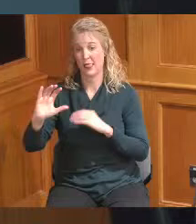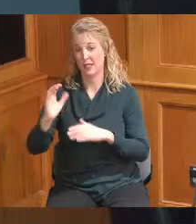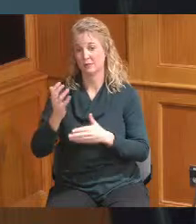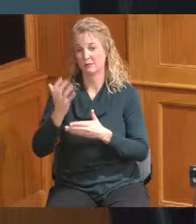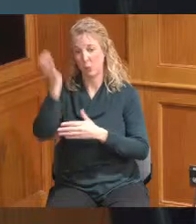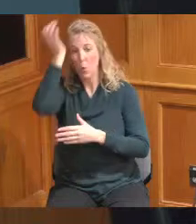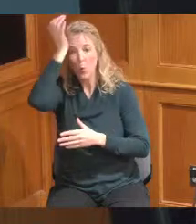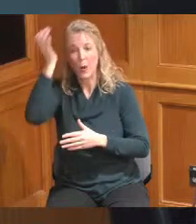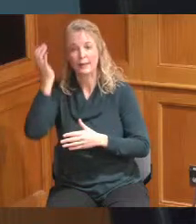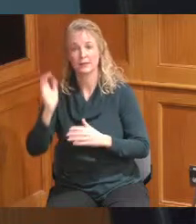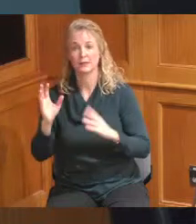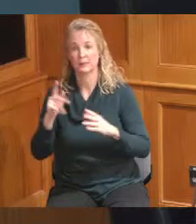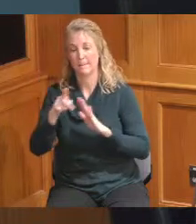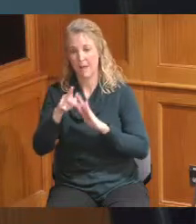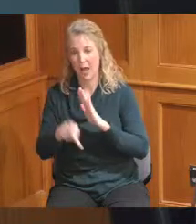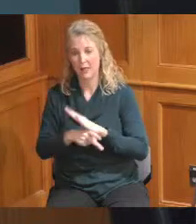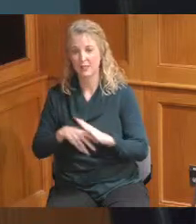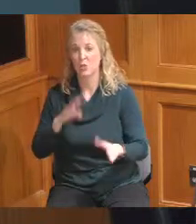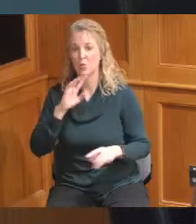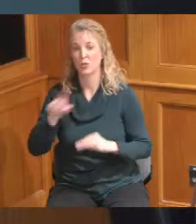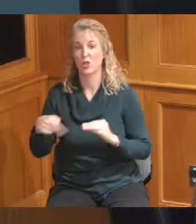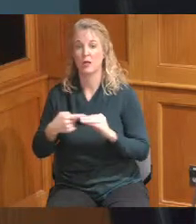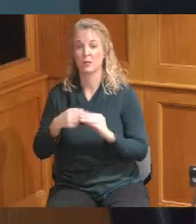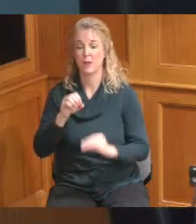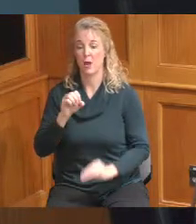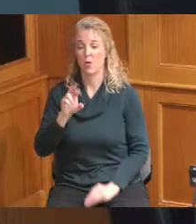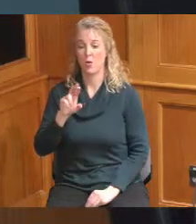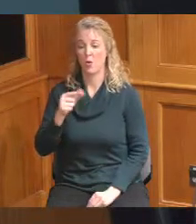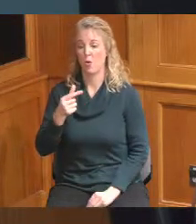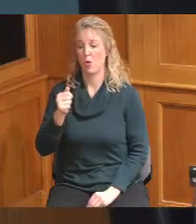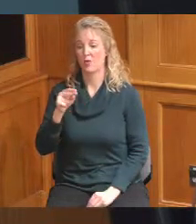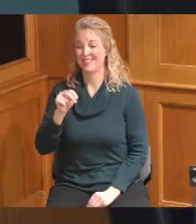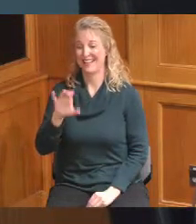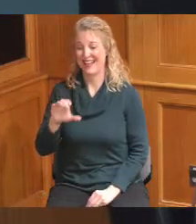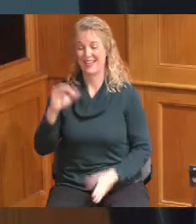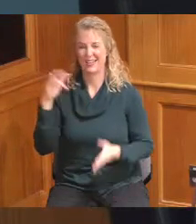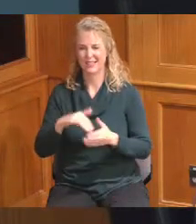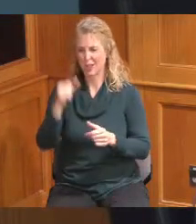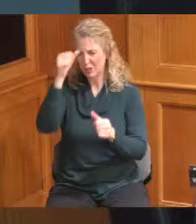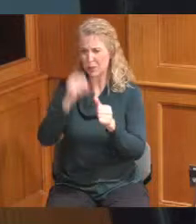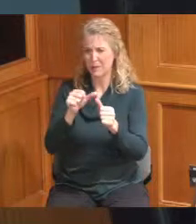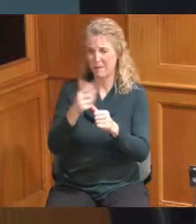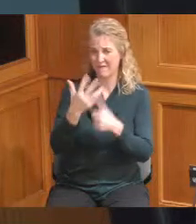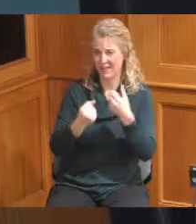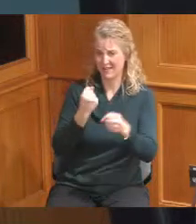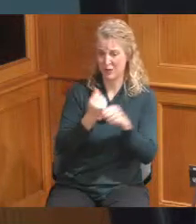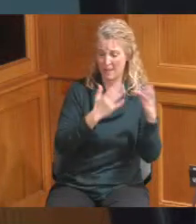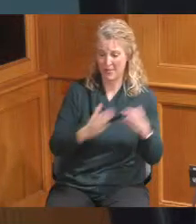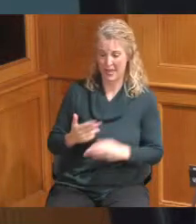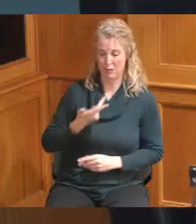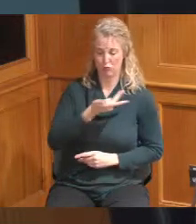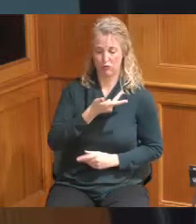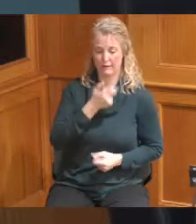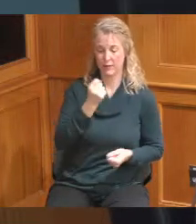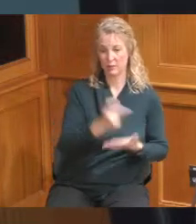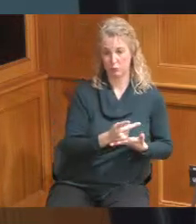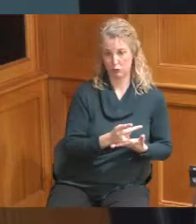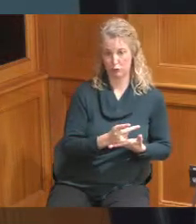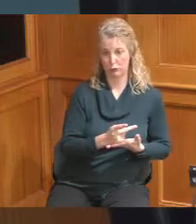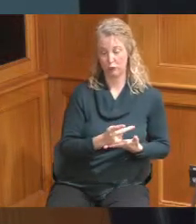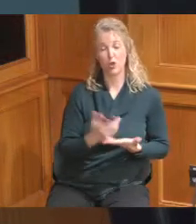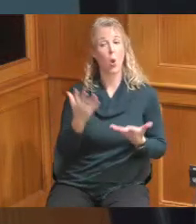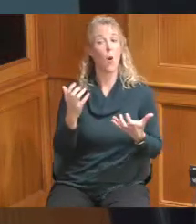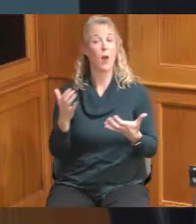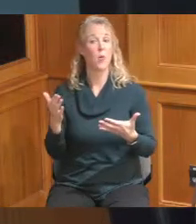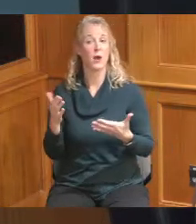yesterday, and we talked about the organic study. This is something that was in the 5-year plan that we all approved of, and so wanted the Commission to